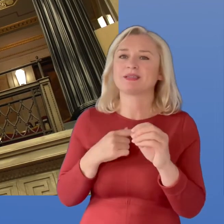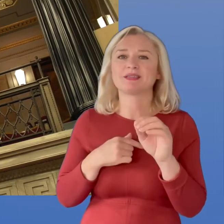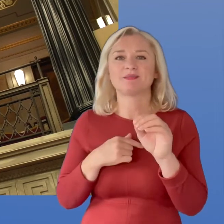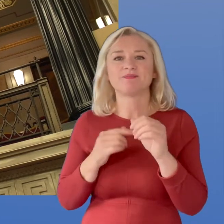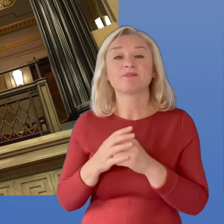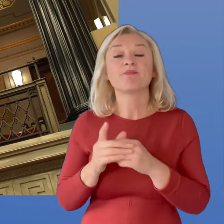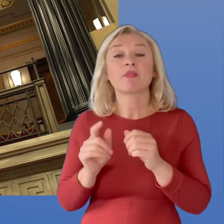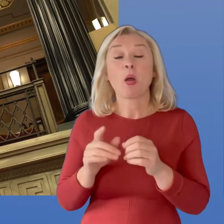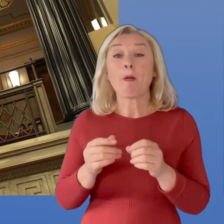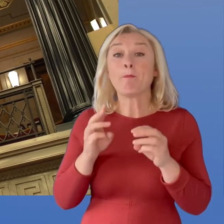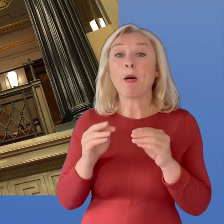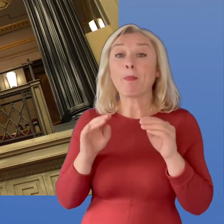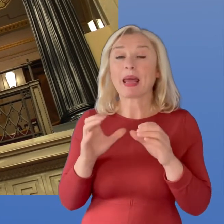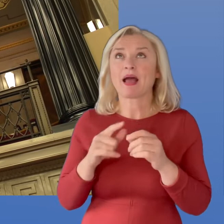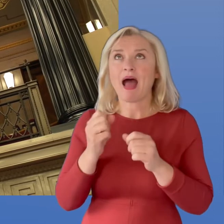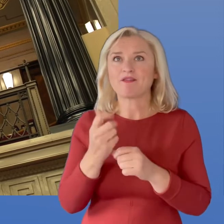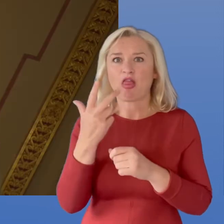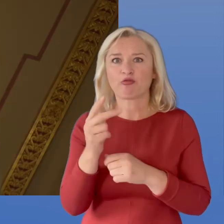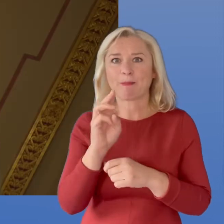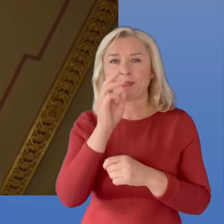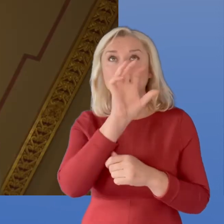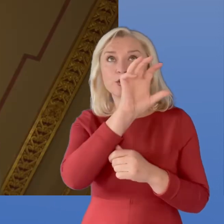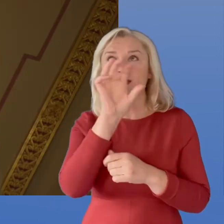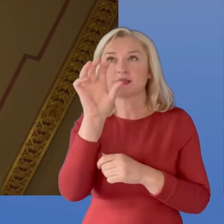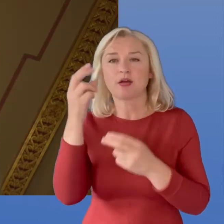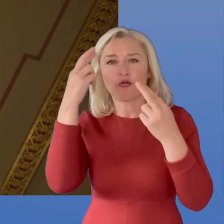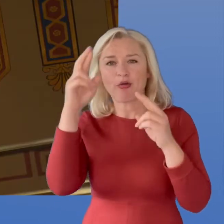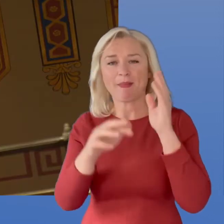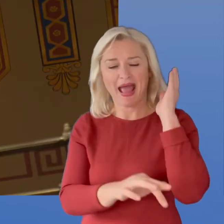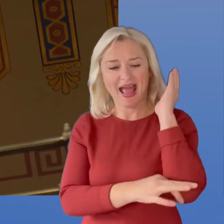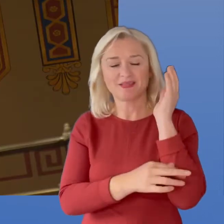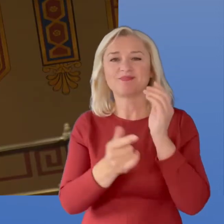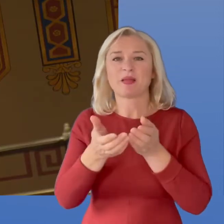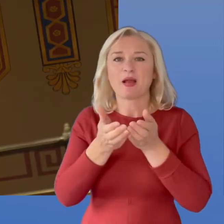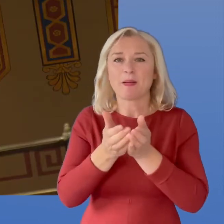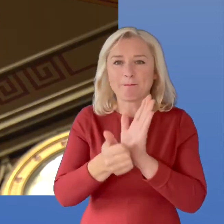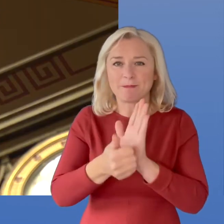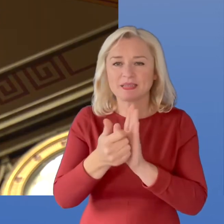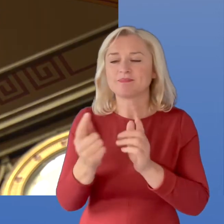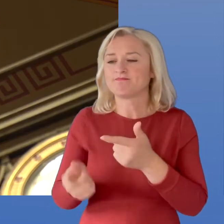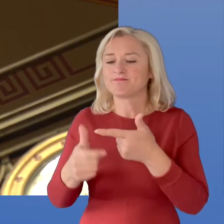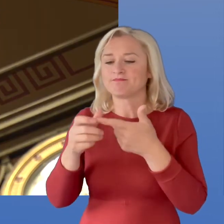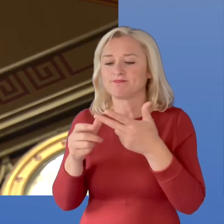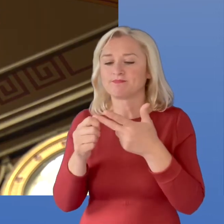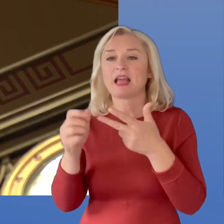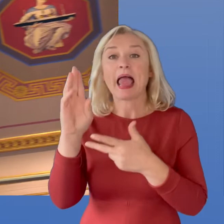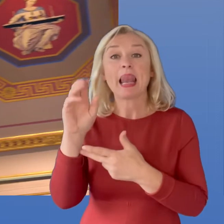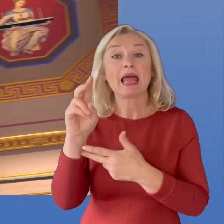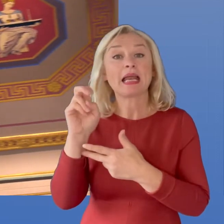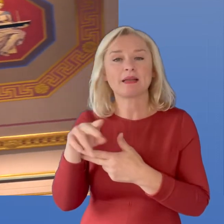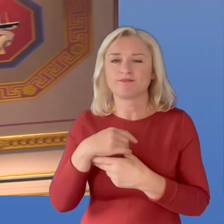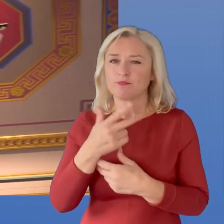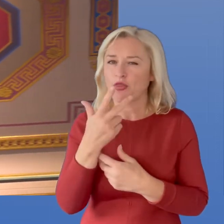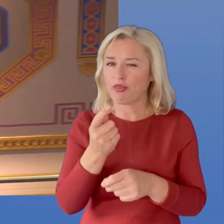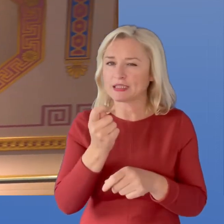gallery, there are 3 arabesques representing agriculture, shipbuilding, and linen. These were the 3 most important